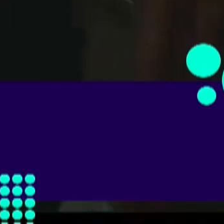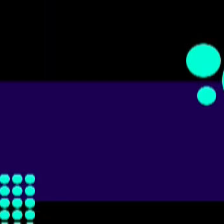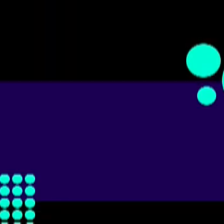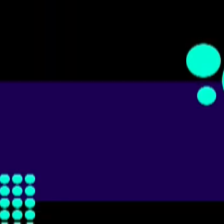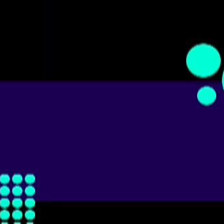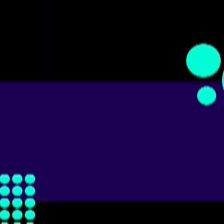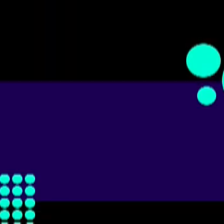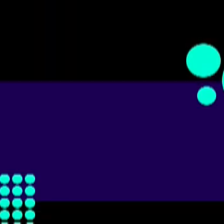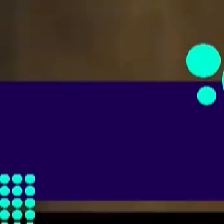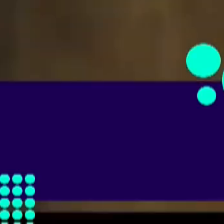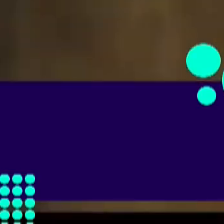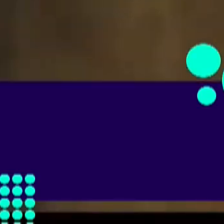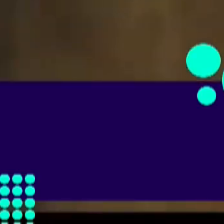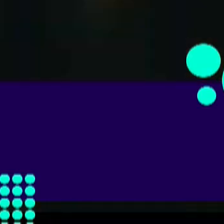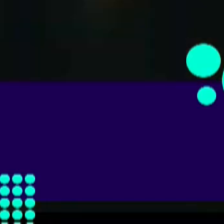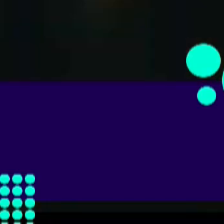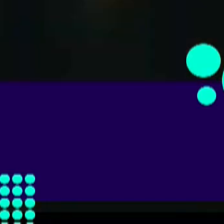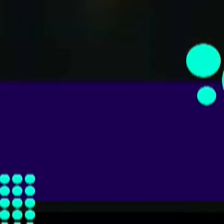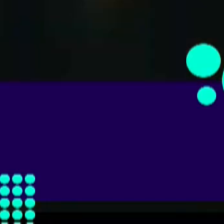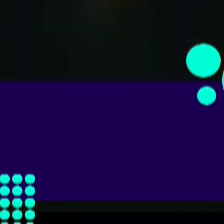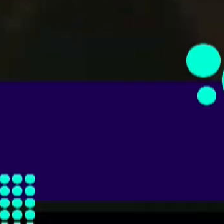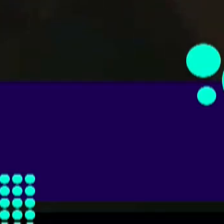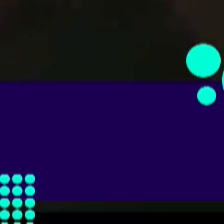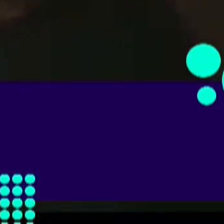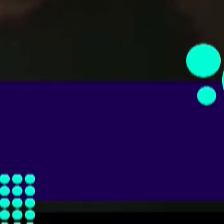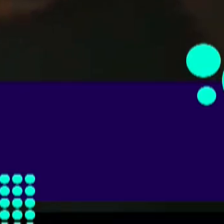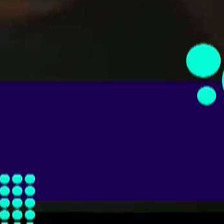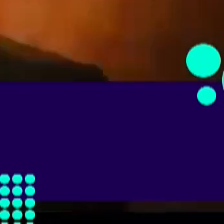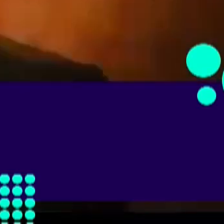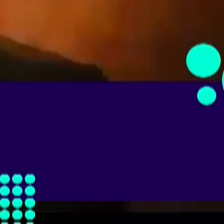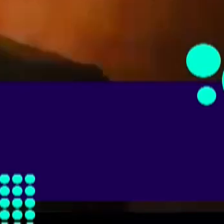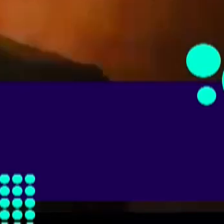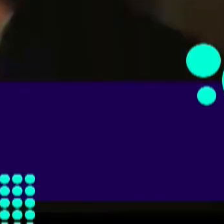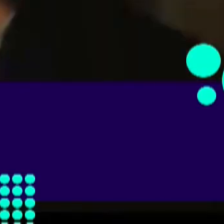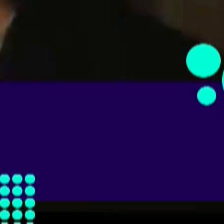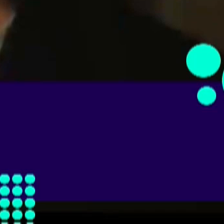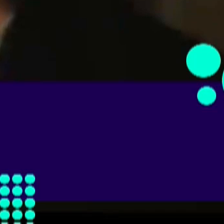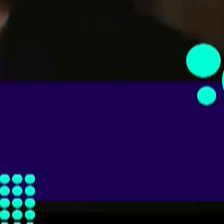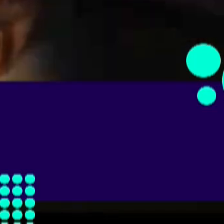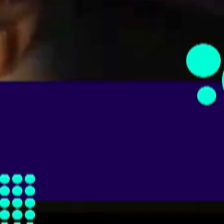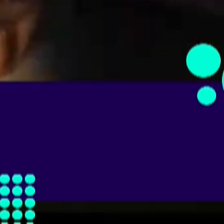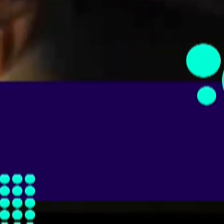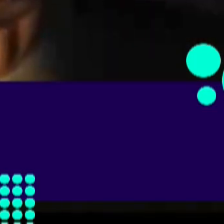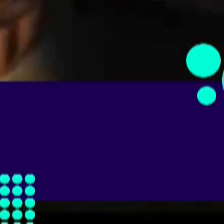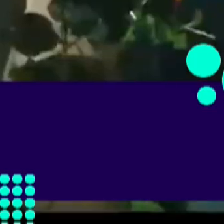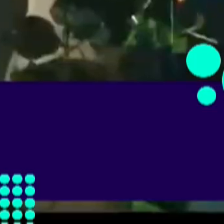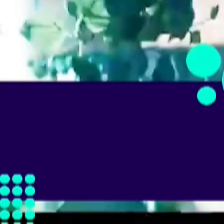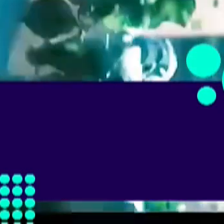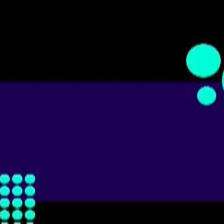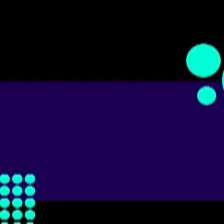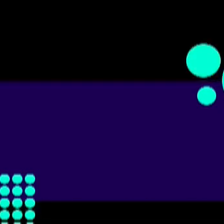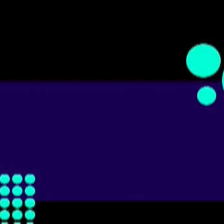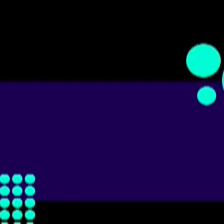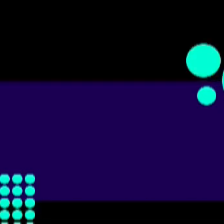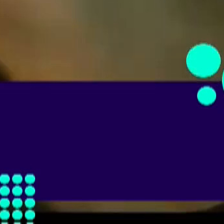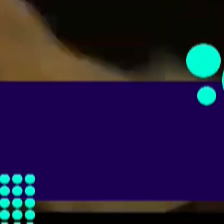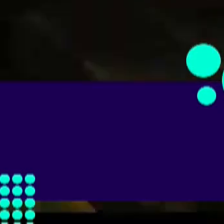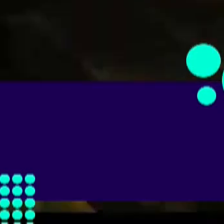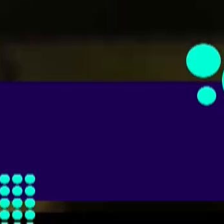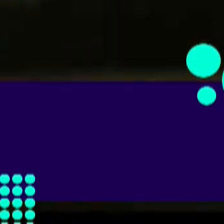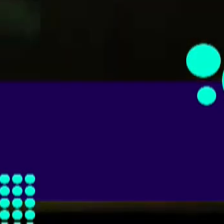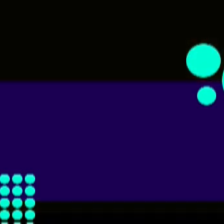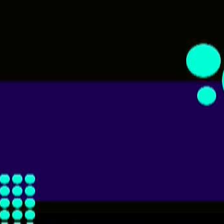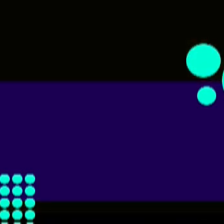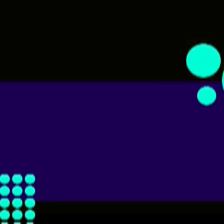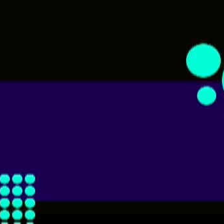Don't look at me like I'm suspect. We're old friends. Every murderer is somebody's old friend.